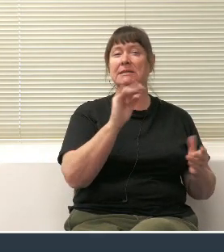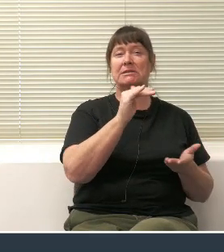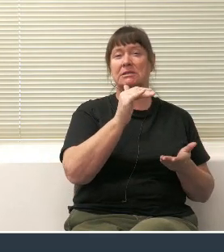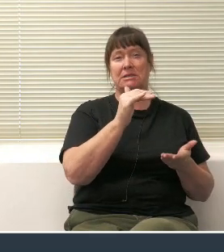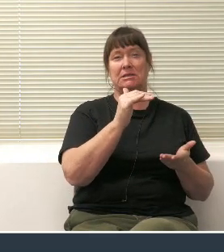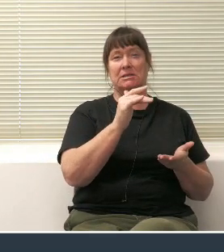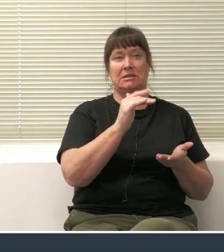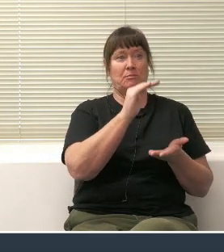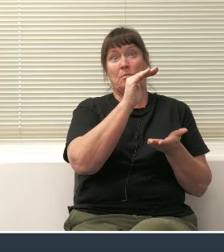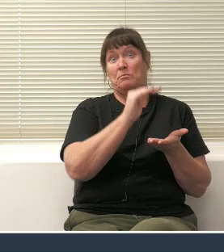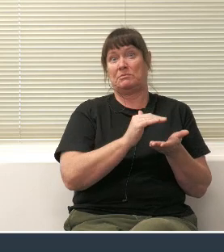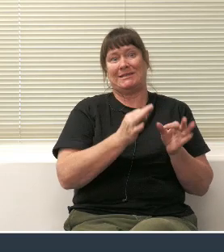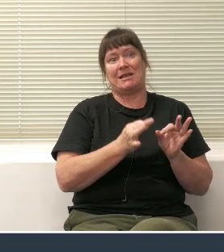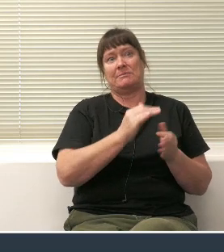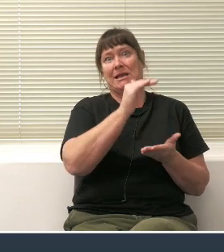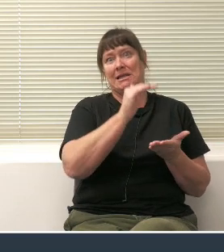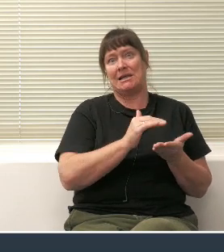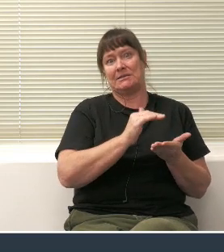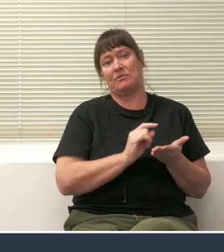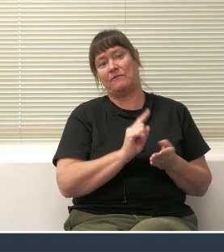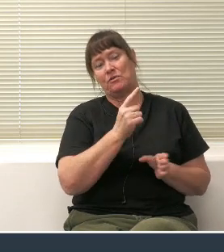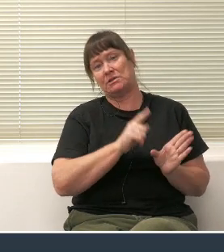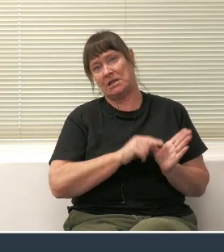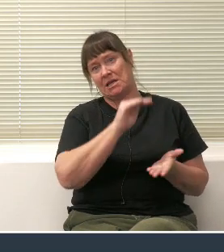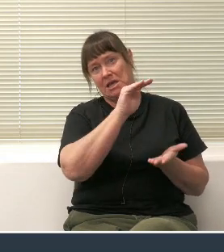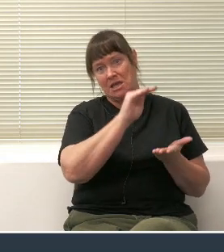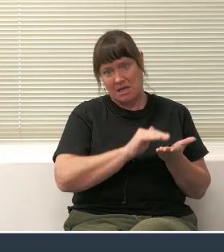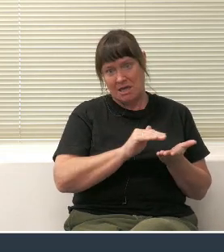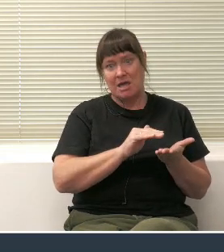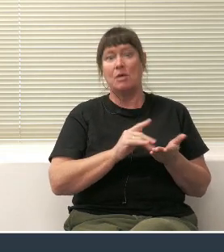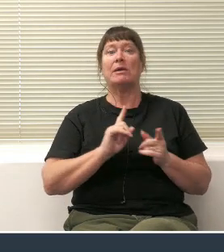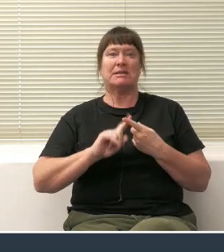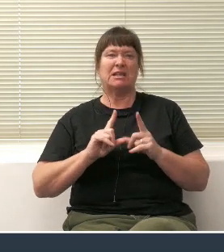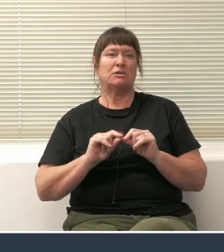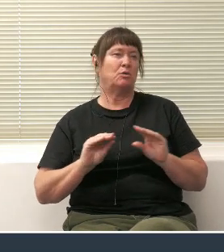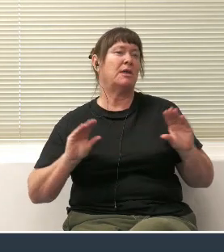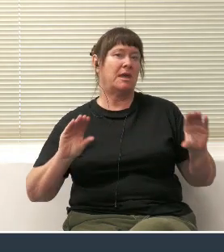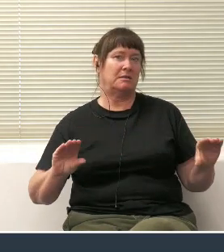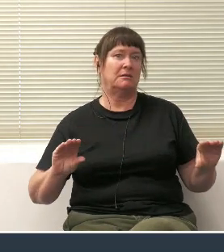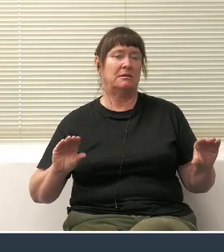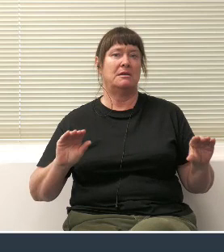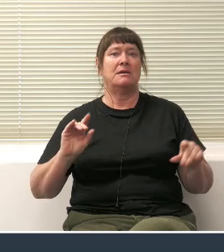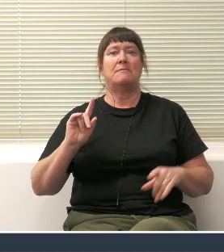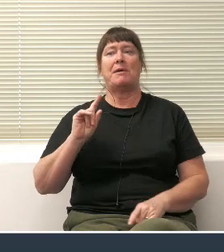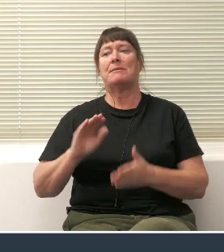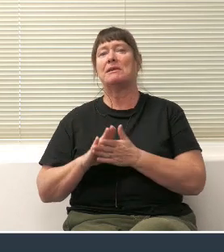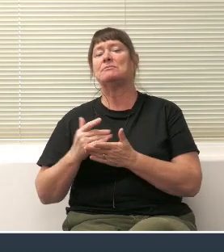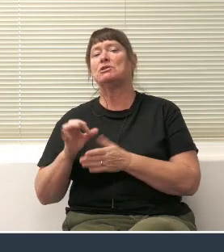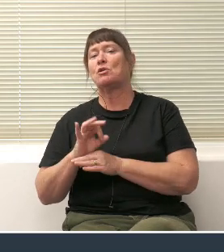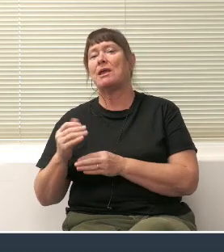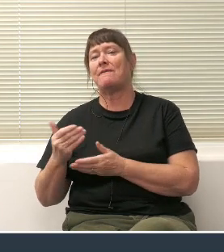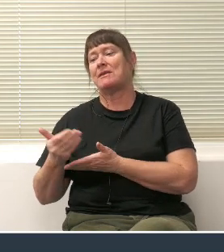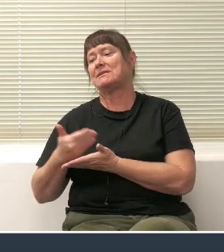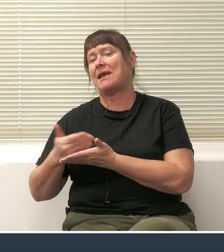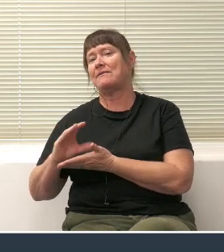doing anything they'd already planned to do. All it is stopping us having a reserve of 2%